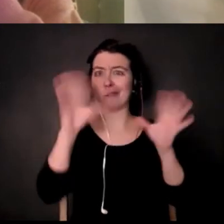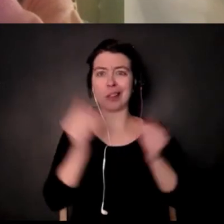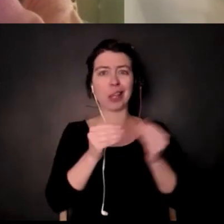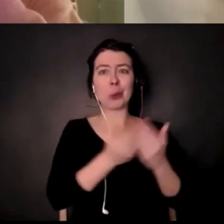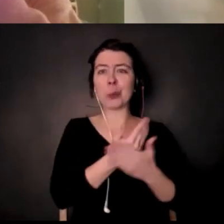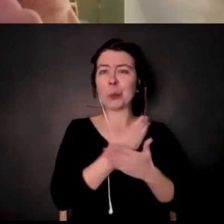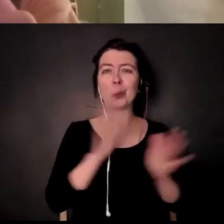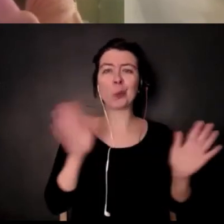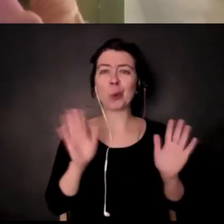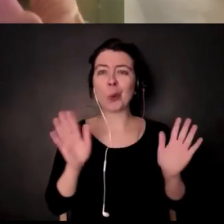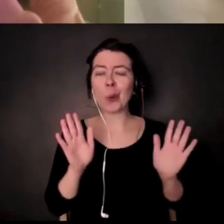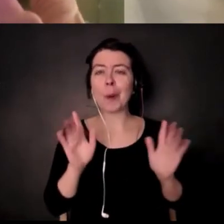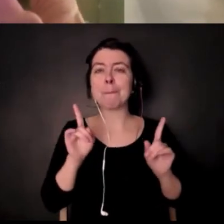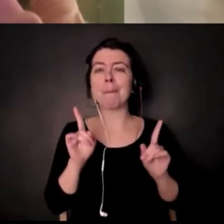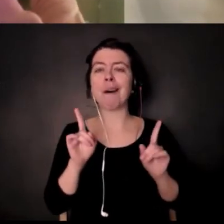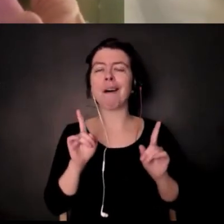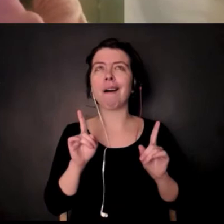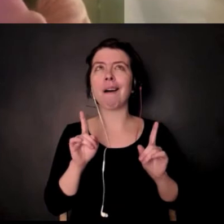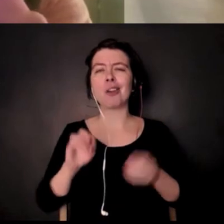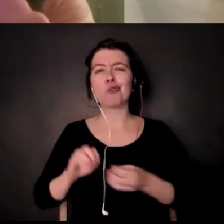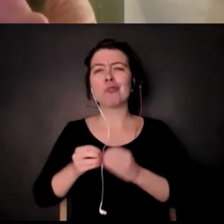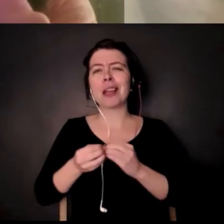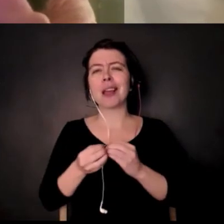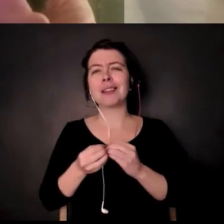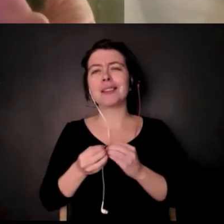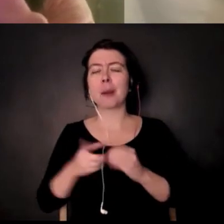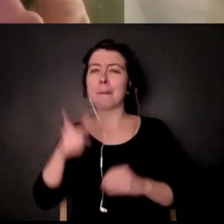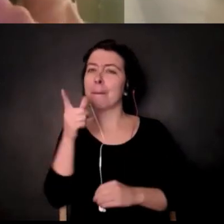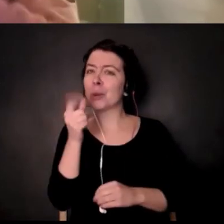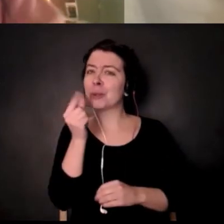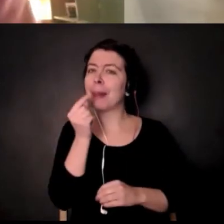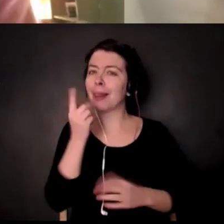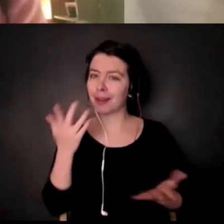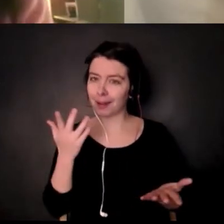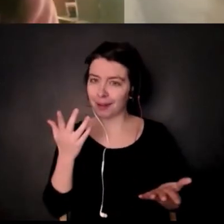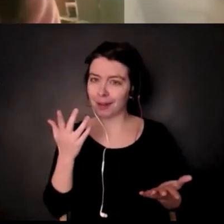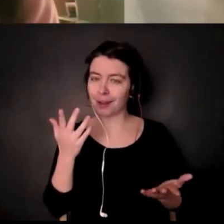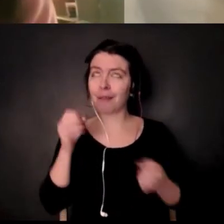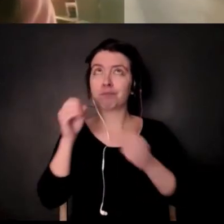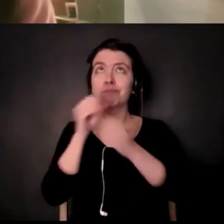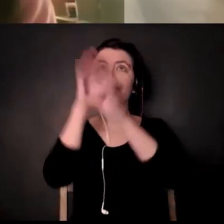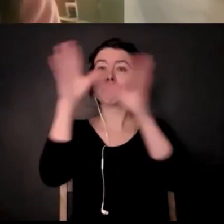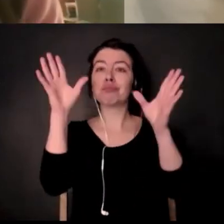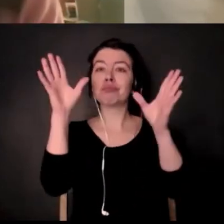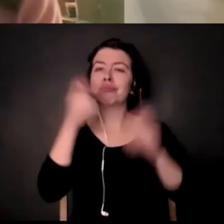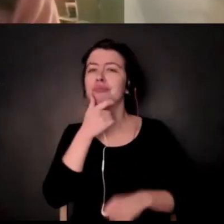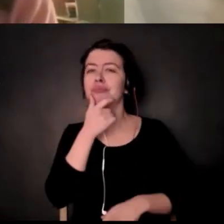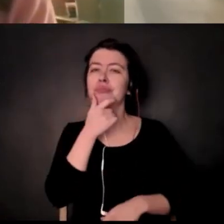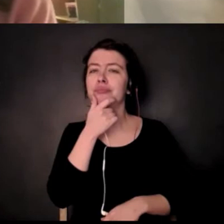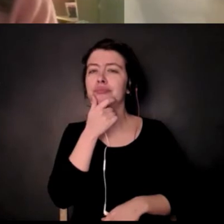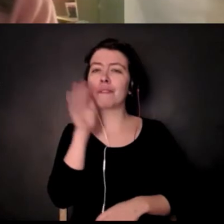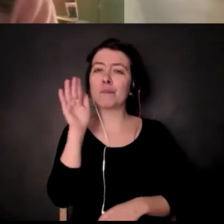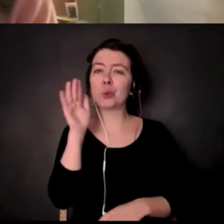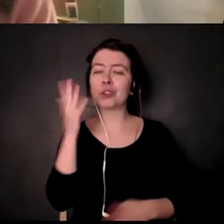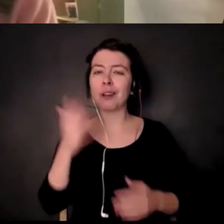possibility. And that's how it feels to be imagining with you. And I think